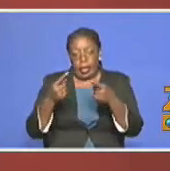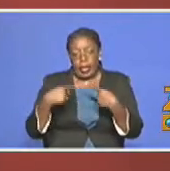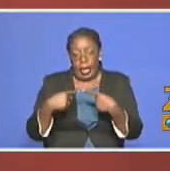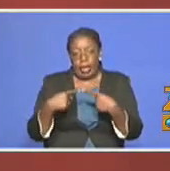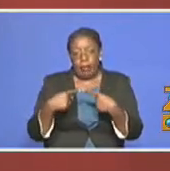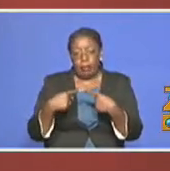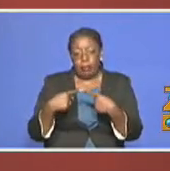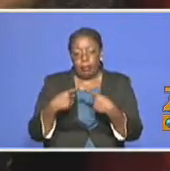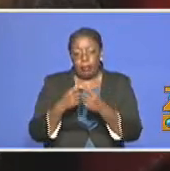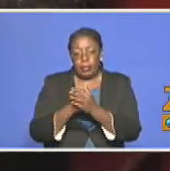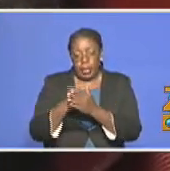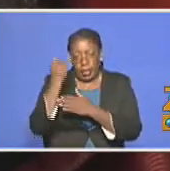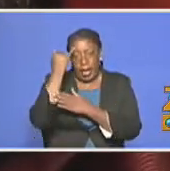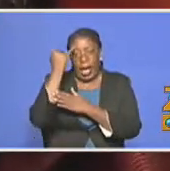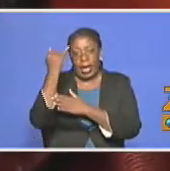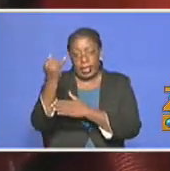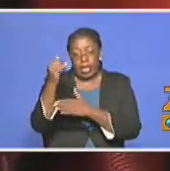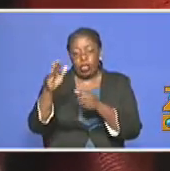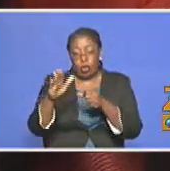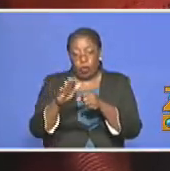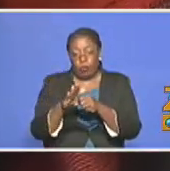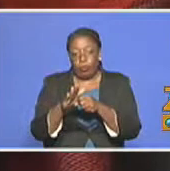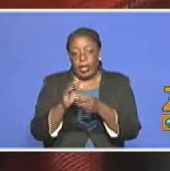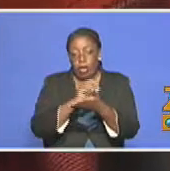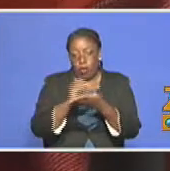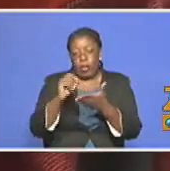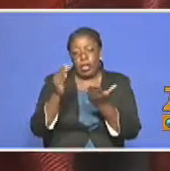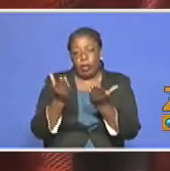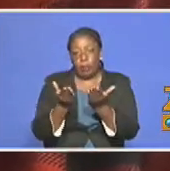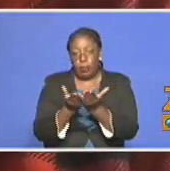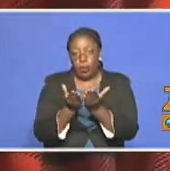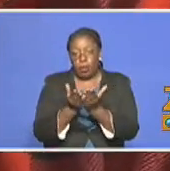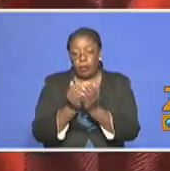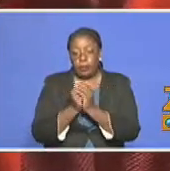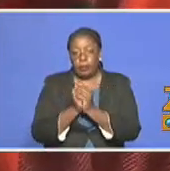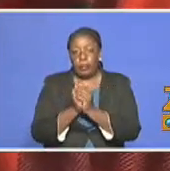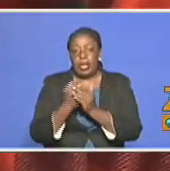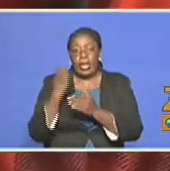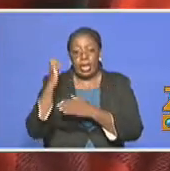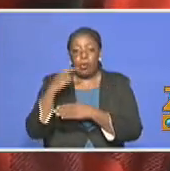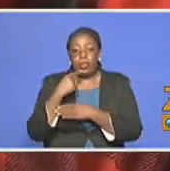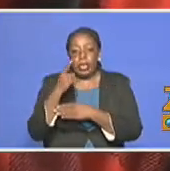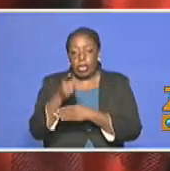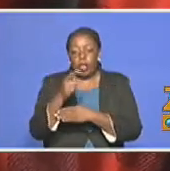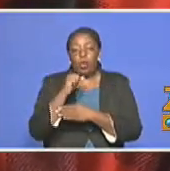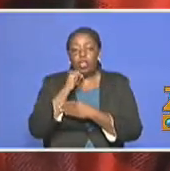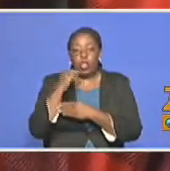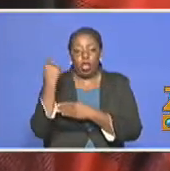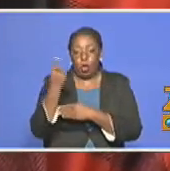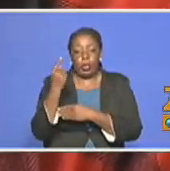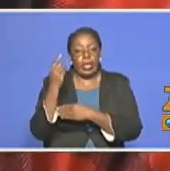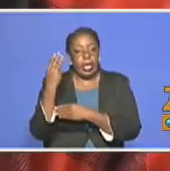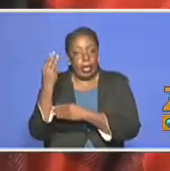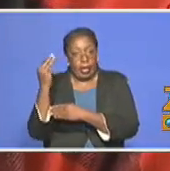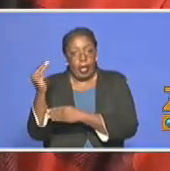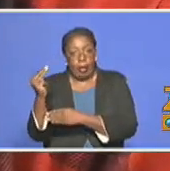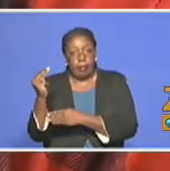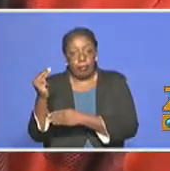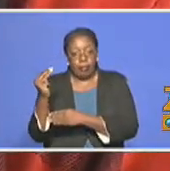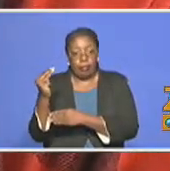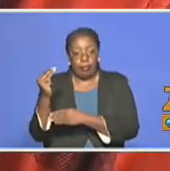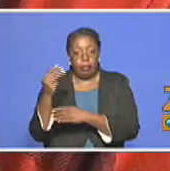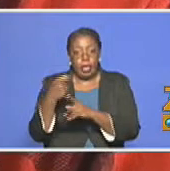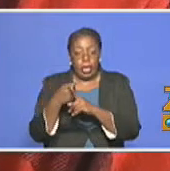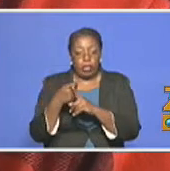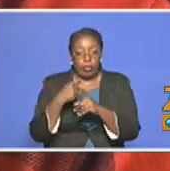to a full-fledged manual. However, the very humble Hannah will tell you it wasn't all him. In fact, it's written from